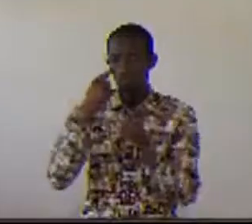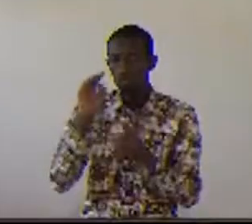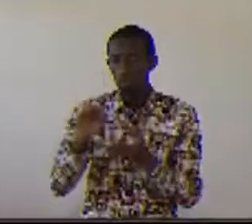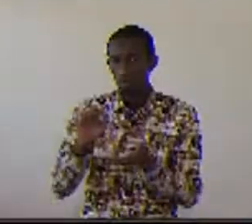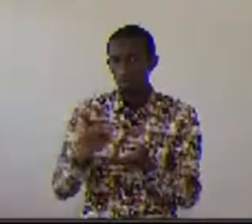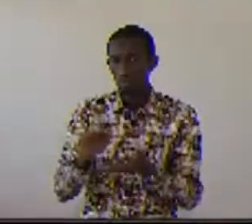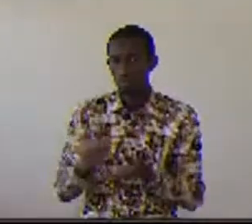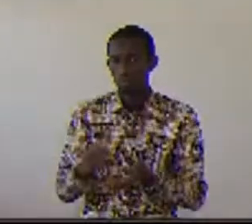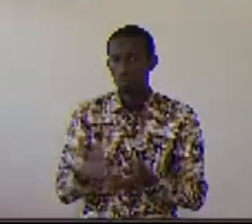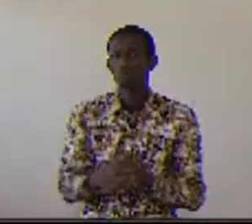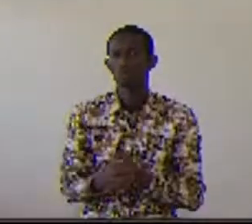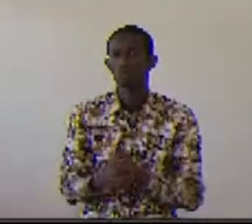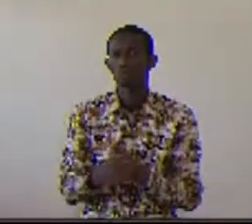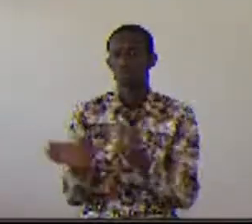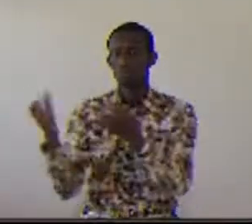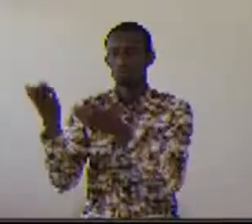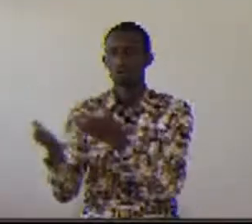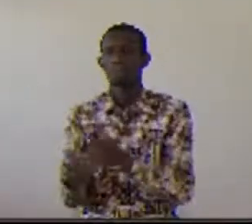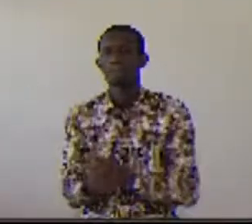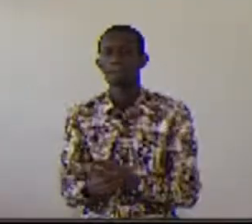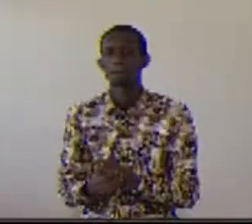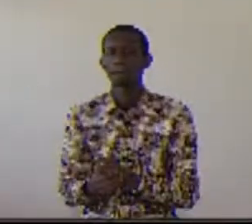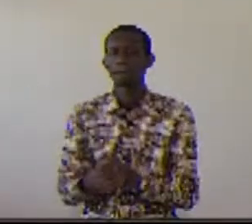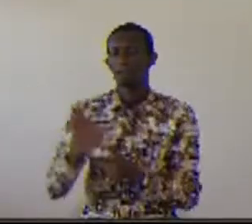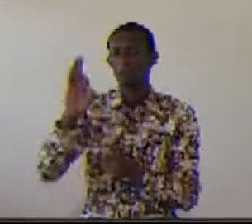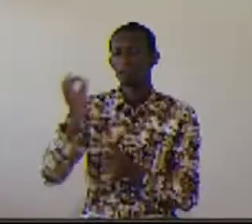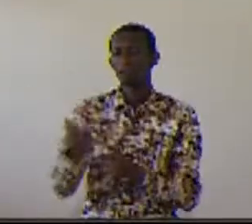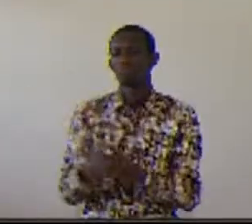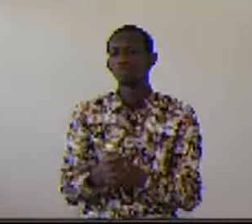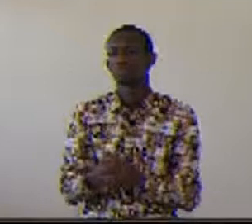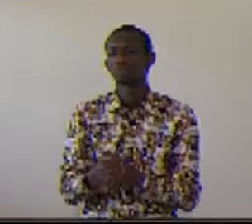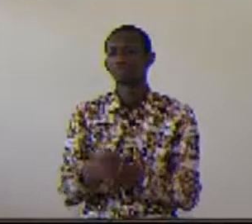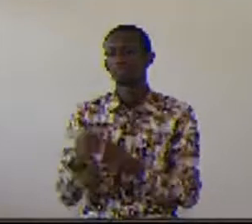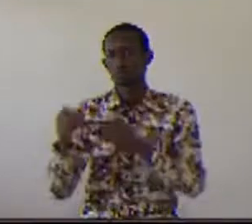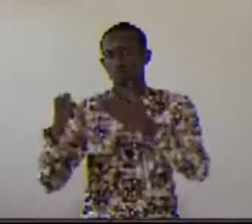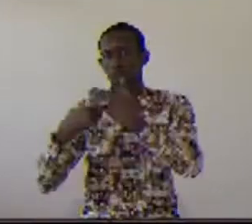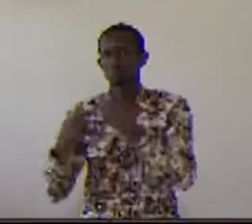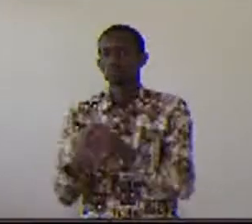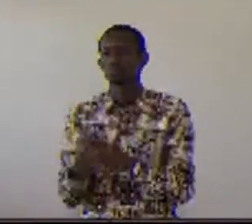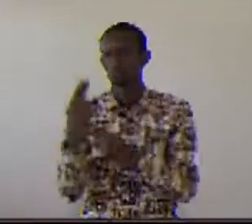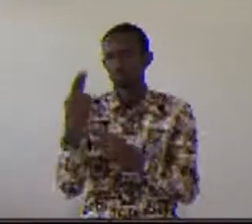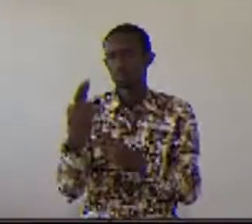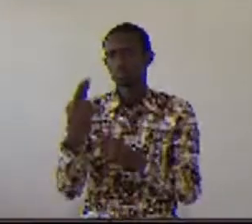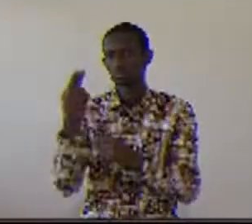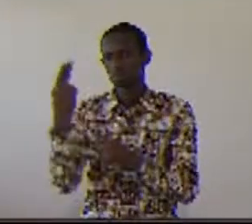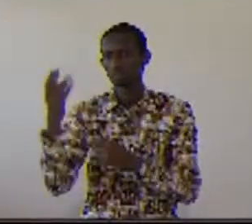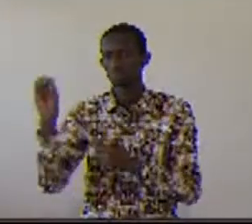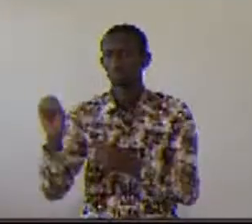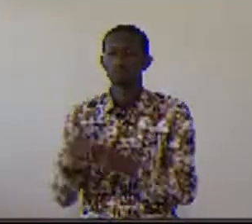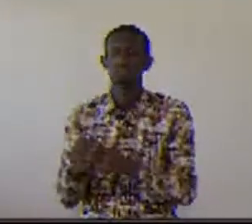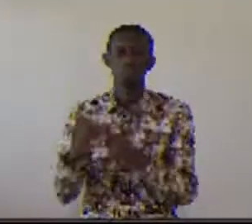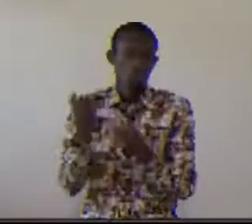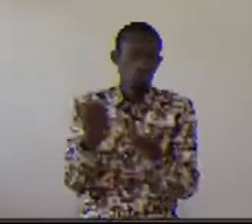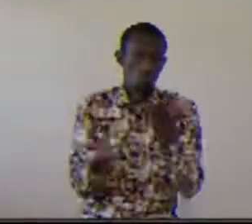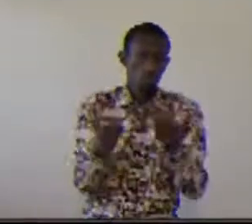the melting point of fluorine is negative 220, very low compared to that of chlorine, which